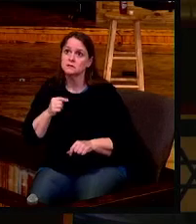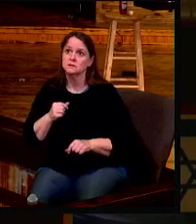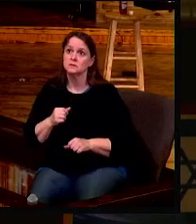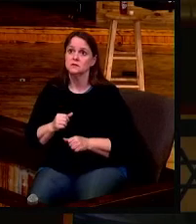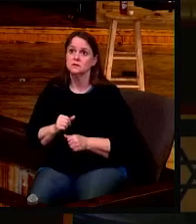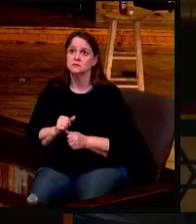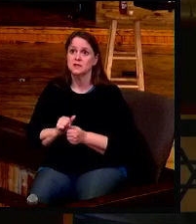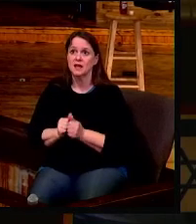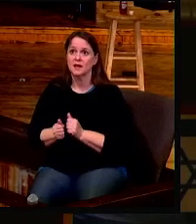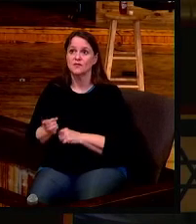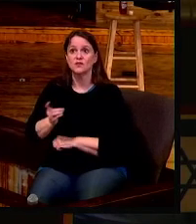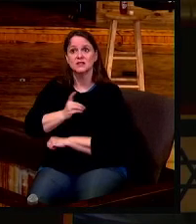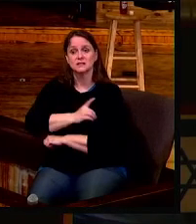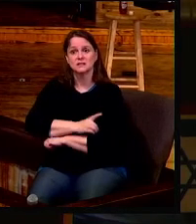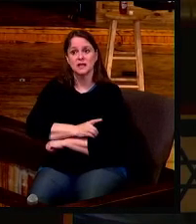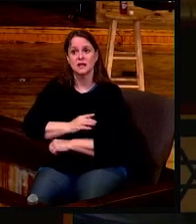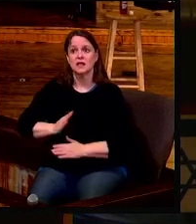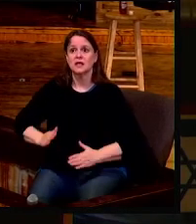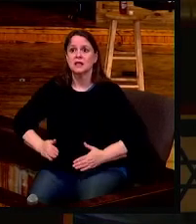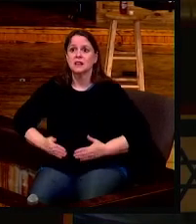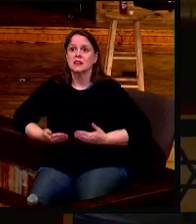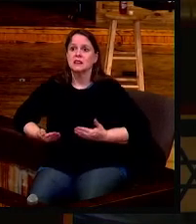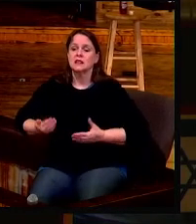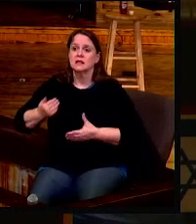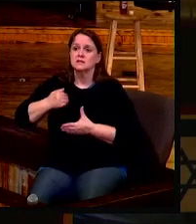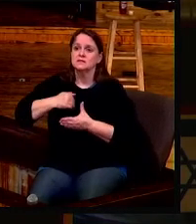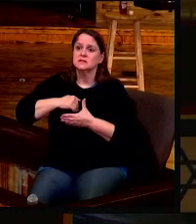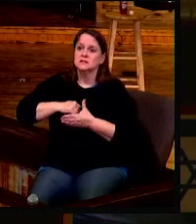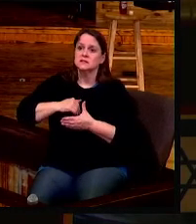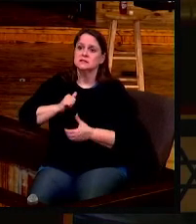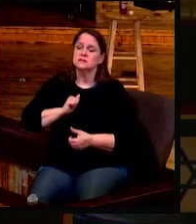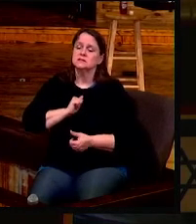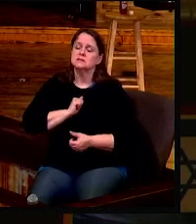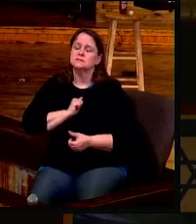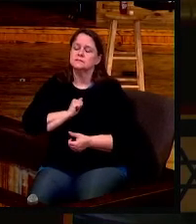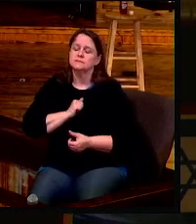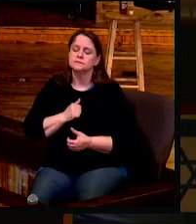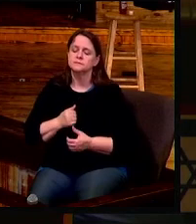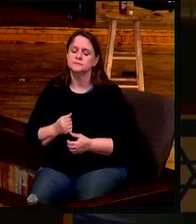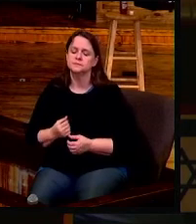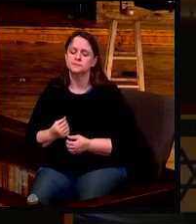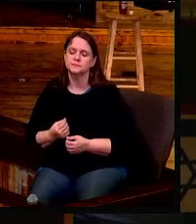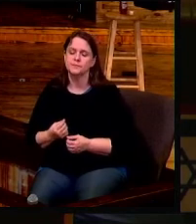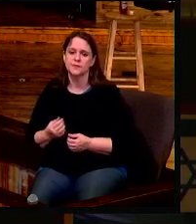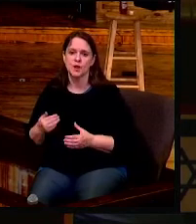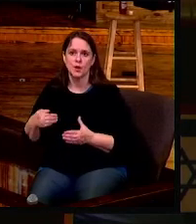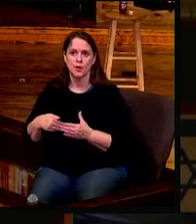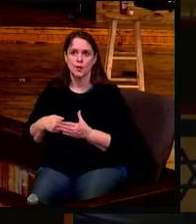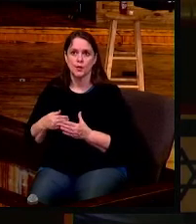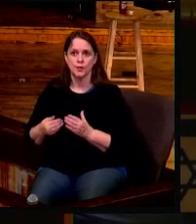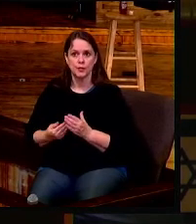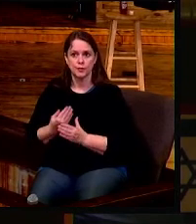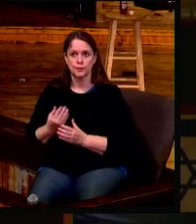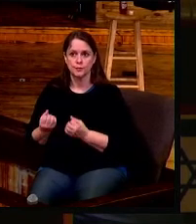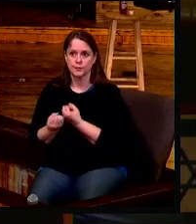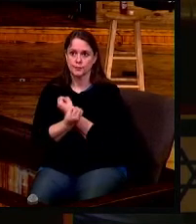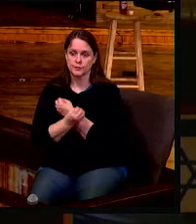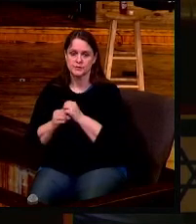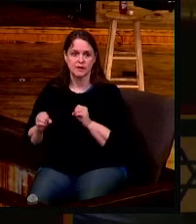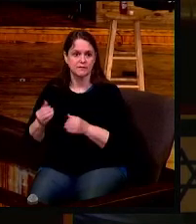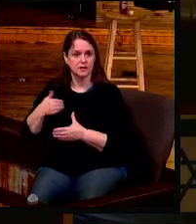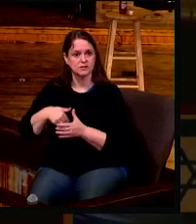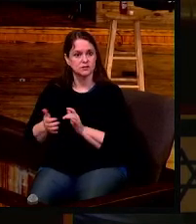Because he lives inside us in our heart, if you're bought, born again, sealed by the Holy Spirit through salvation in Jesus Christ. Amen? Amen.